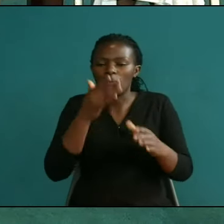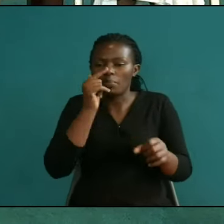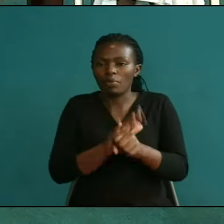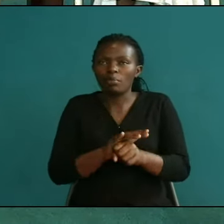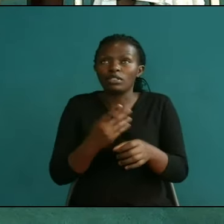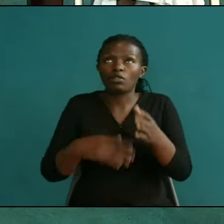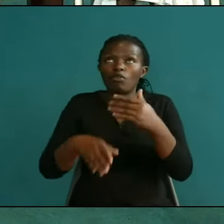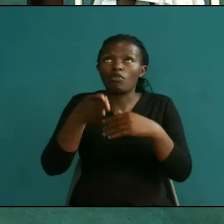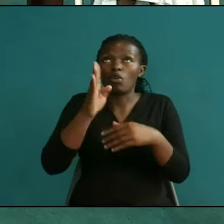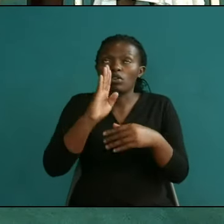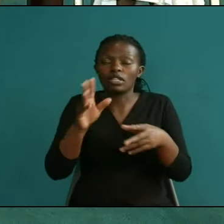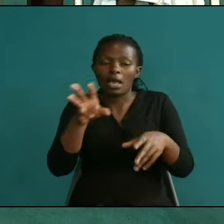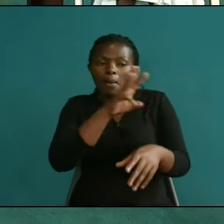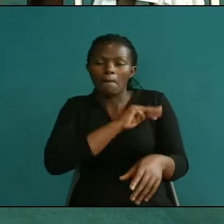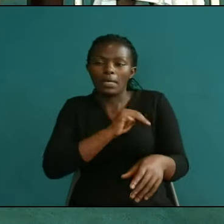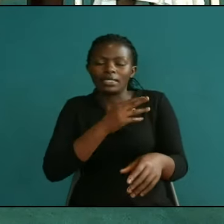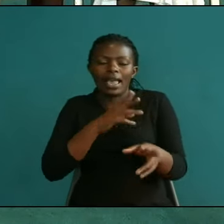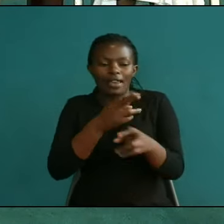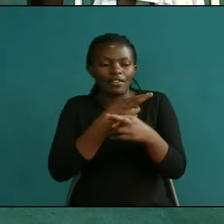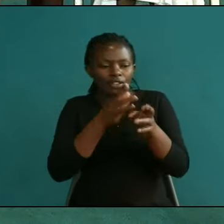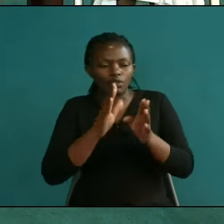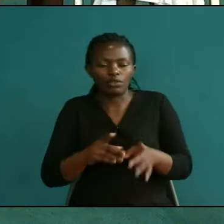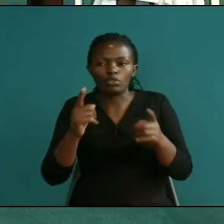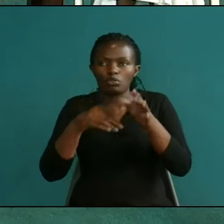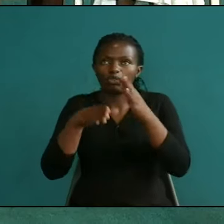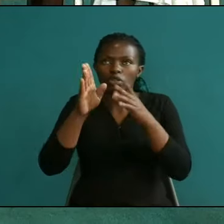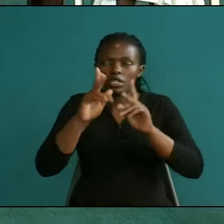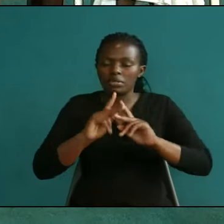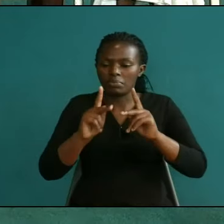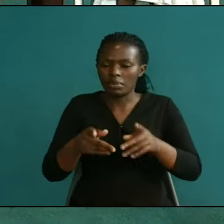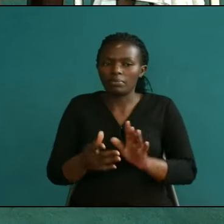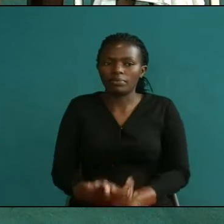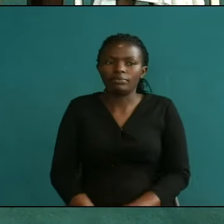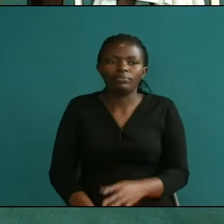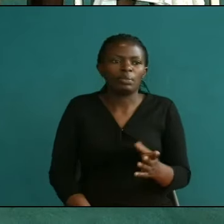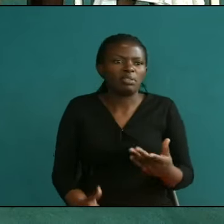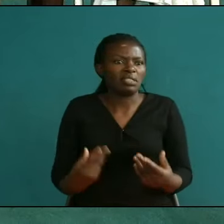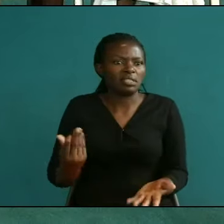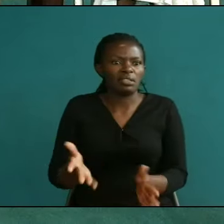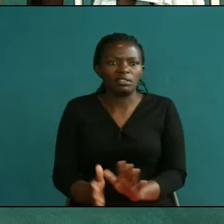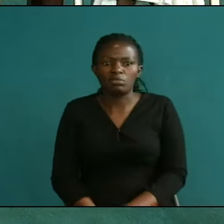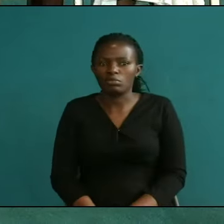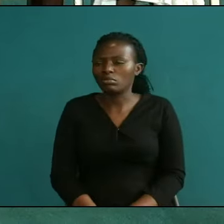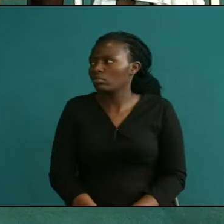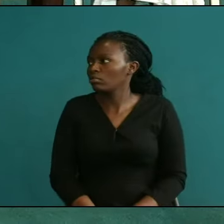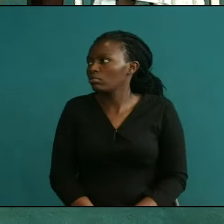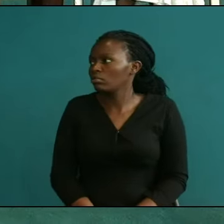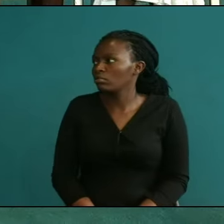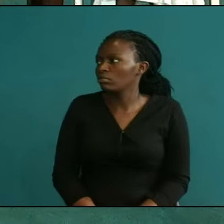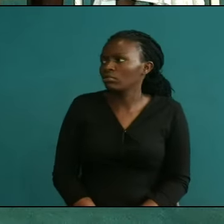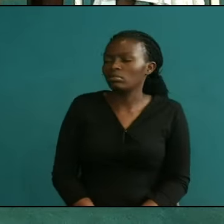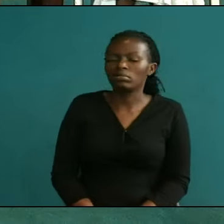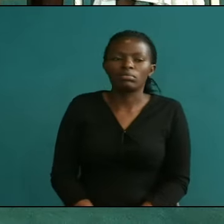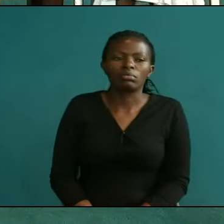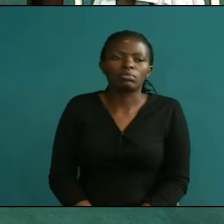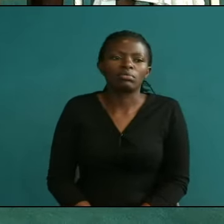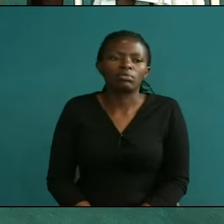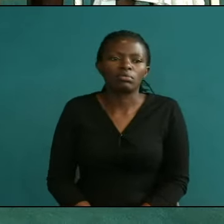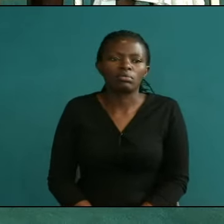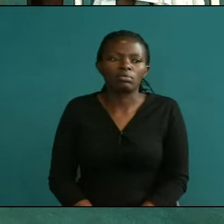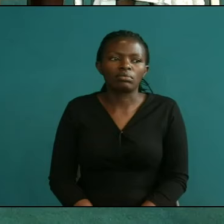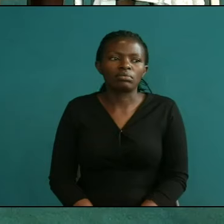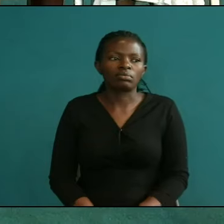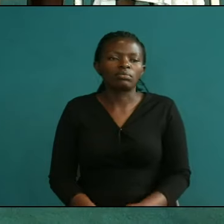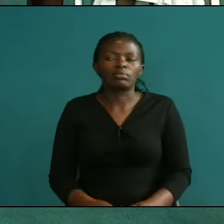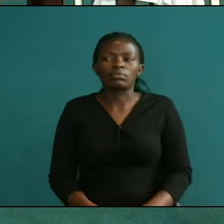in obedience. Amen, amen. So pick a few questions out of the story that you'd like us to think about and answer, even